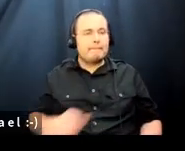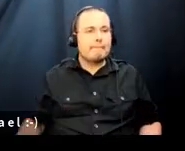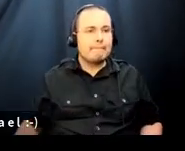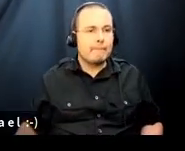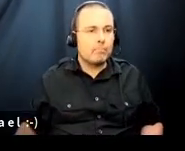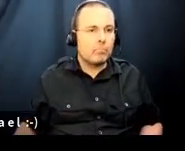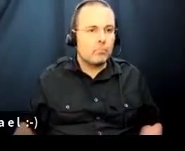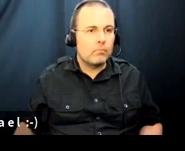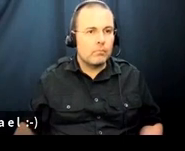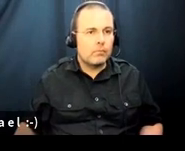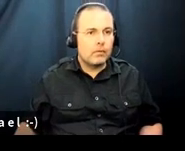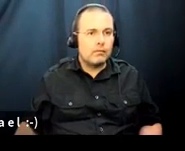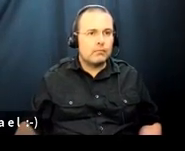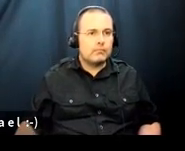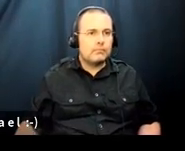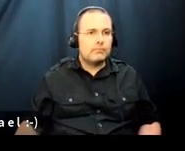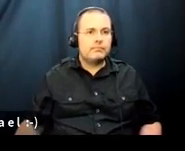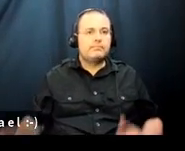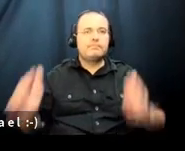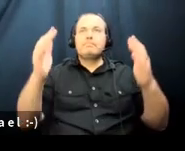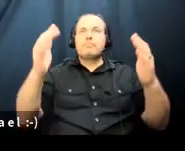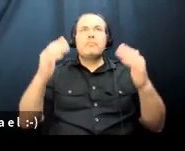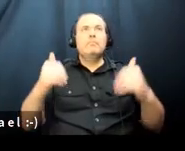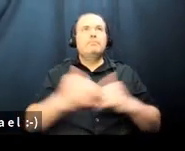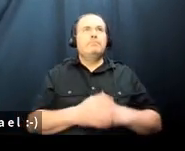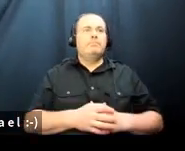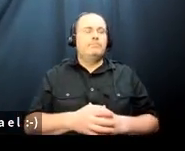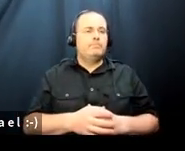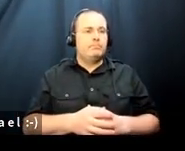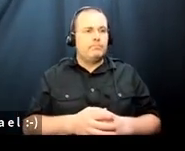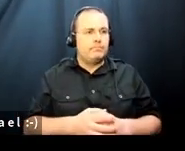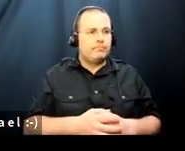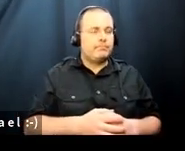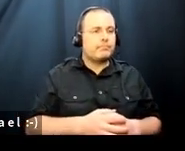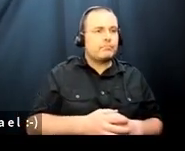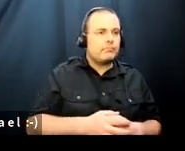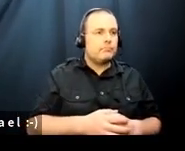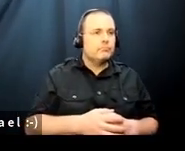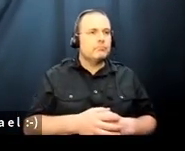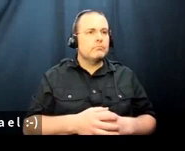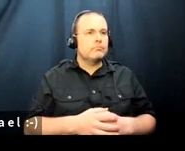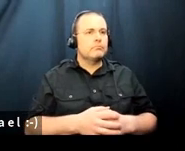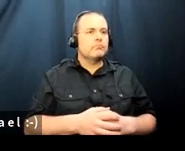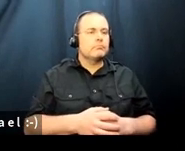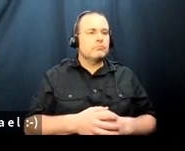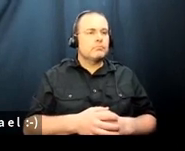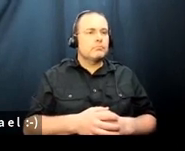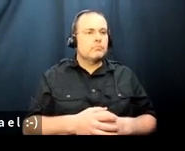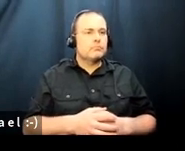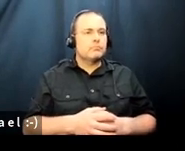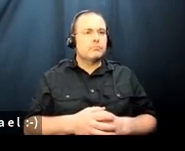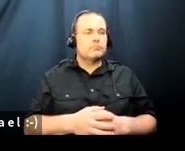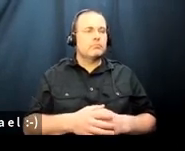Liz, you want to go to the next slide for me? So how do we make a brain